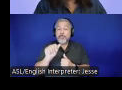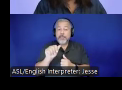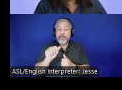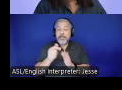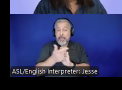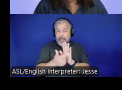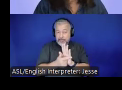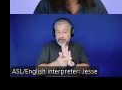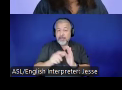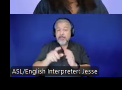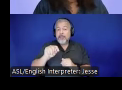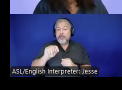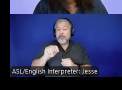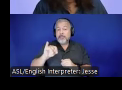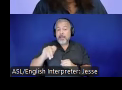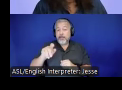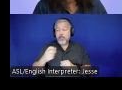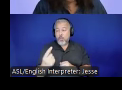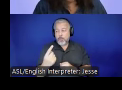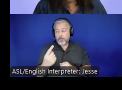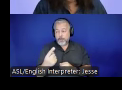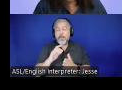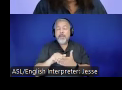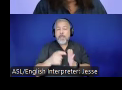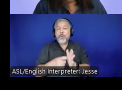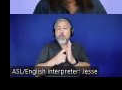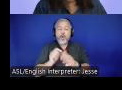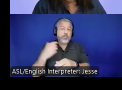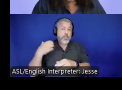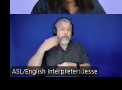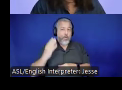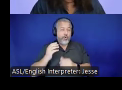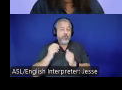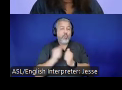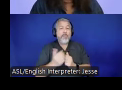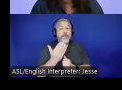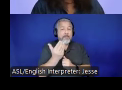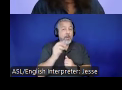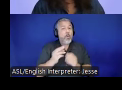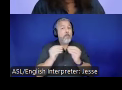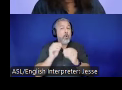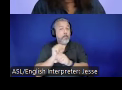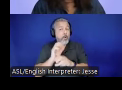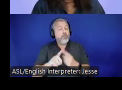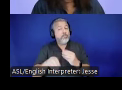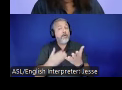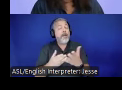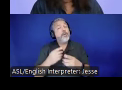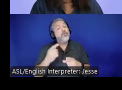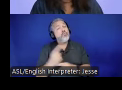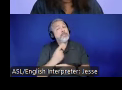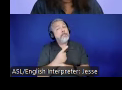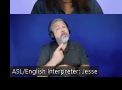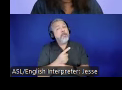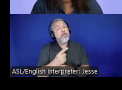Title I. This requires employers with 15 or more employees to provide reasonable